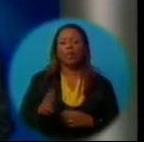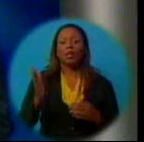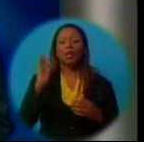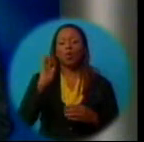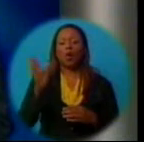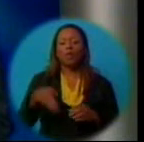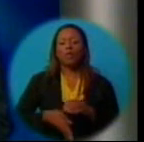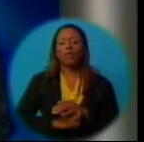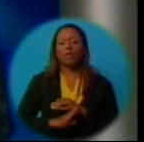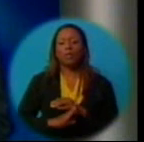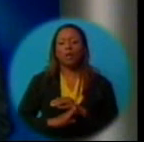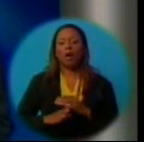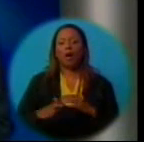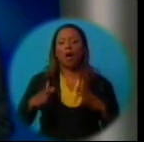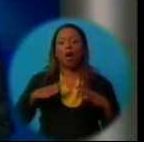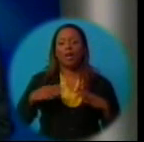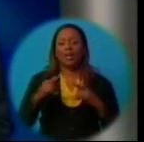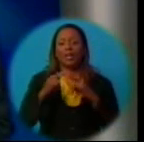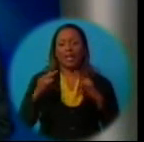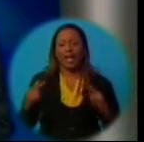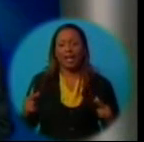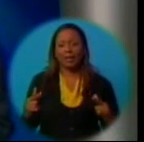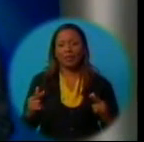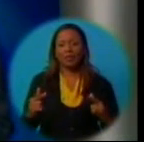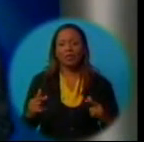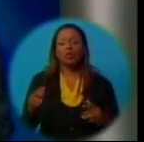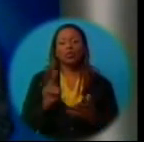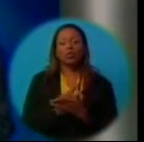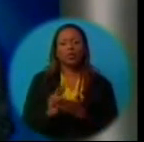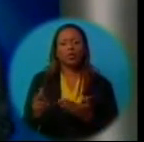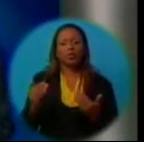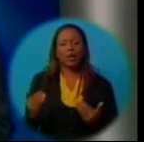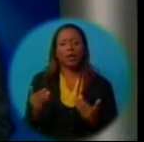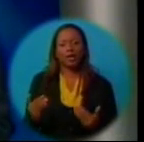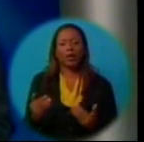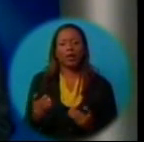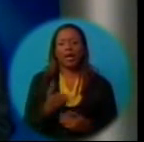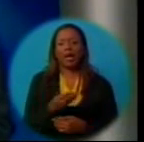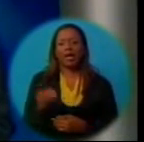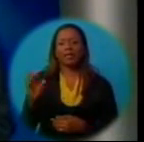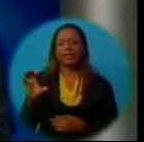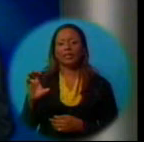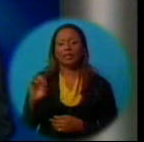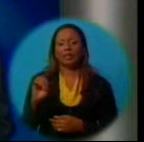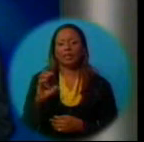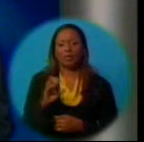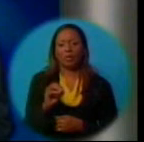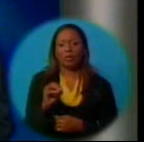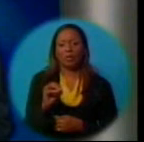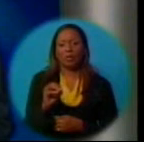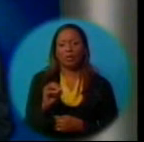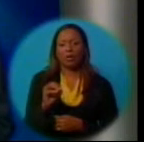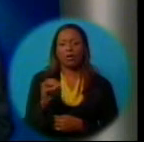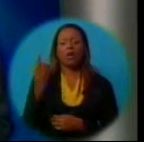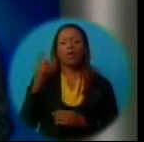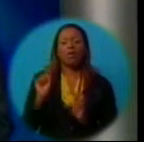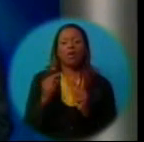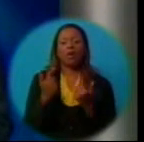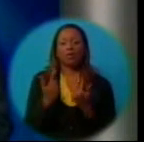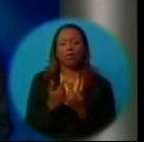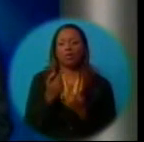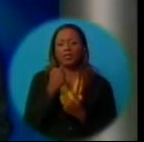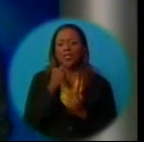Camp has been in operation for 2 weeks now at the UWI AstroTurf grounds, and the CEO and co-founder of the organization,